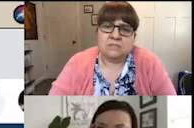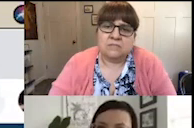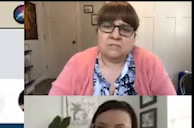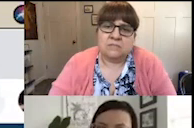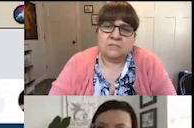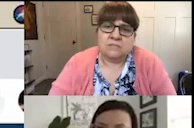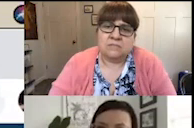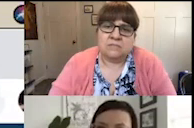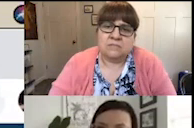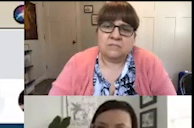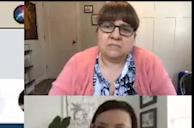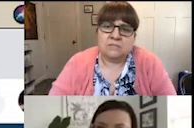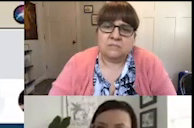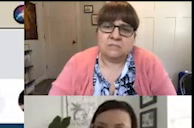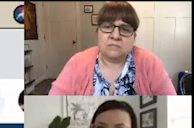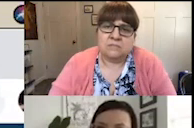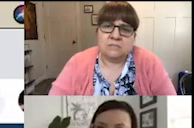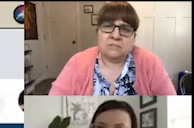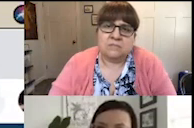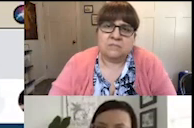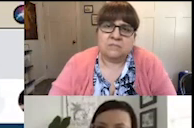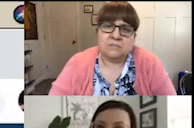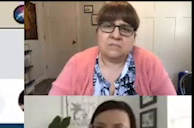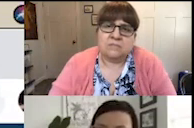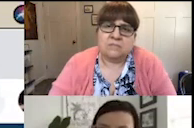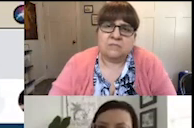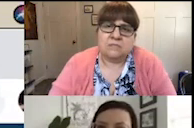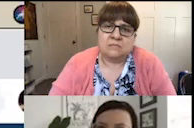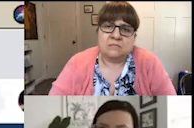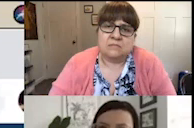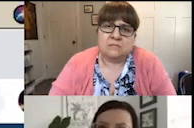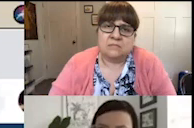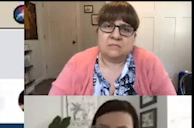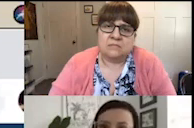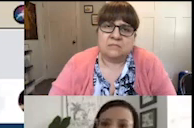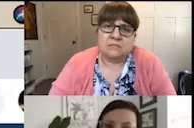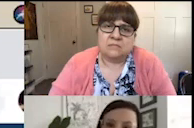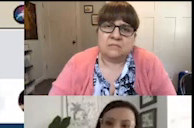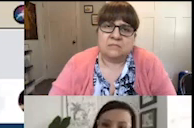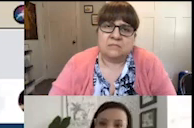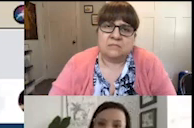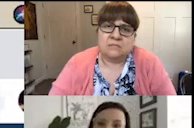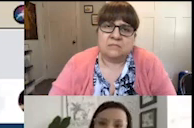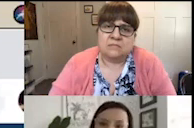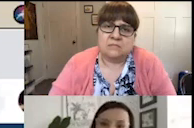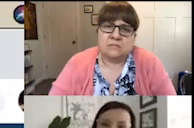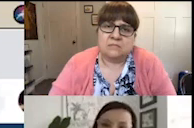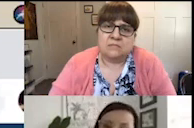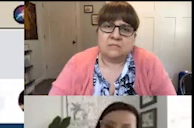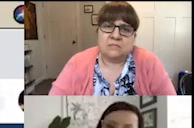protection, based on the animals that were there, based on, you know, the weather patterns or how the star, you know, looking